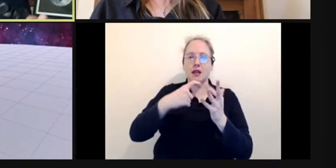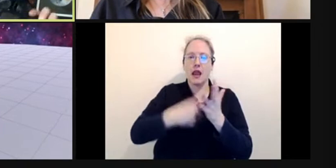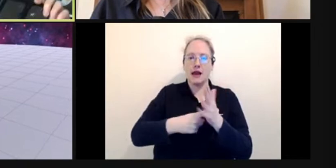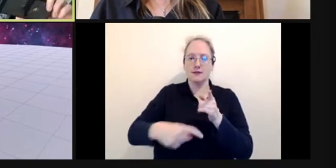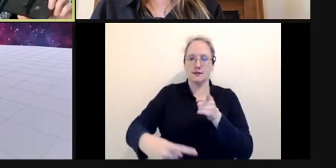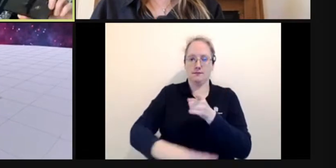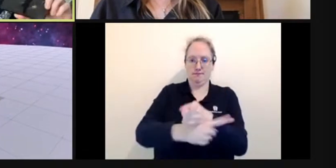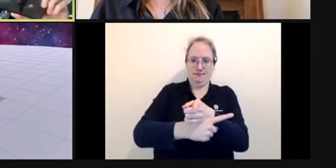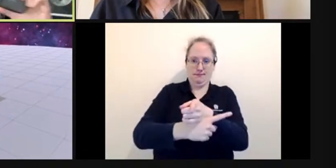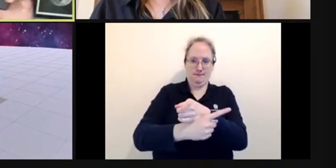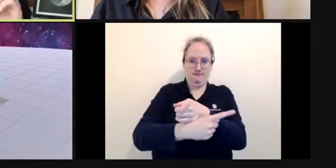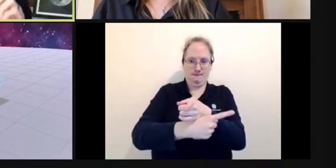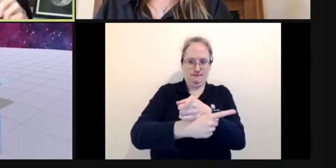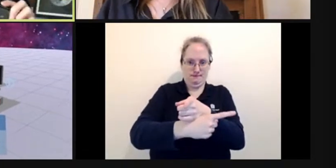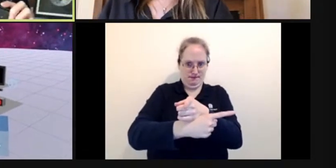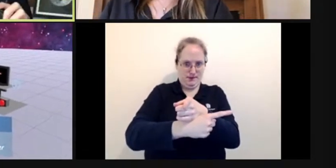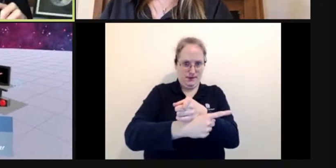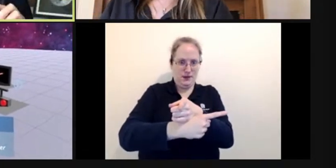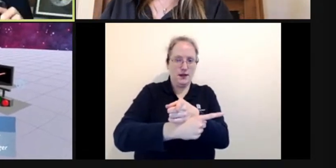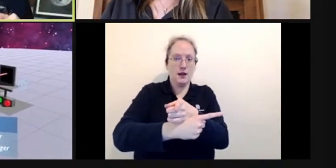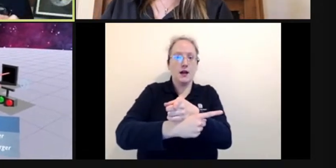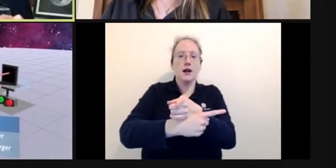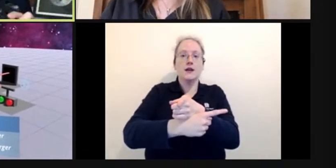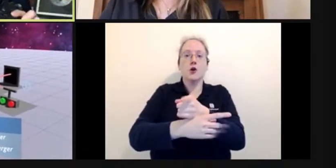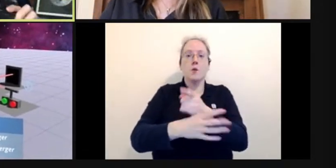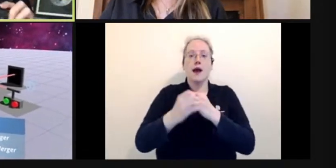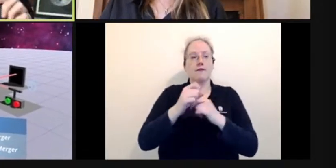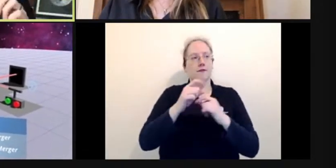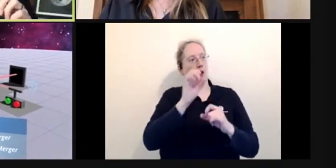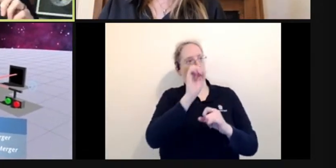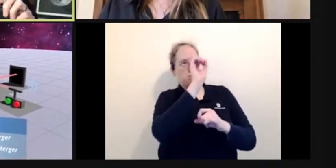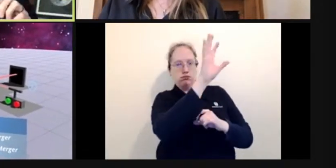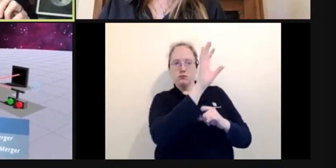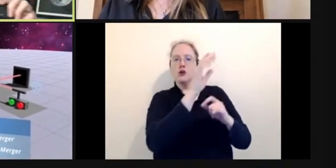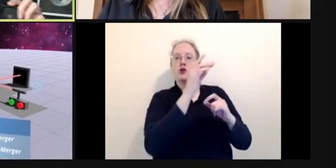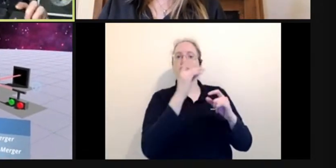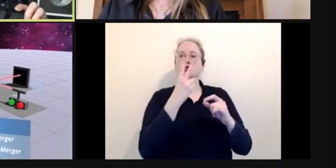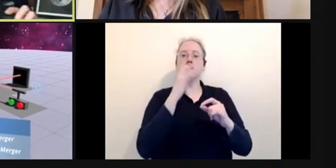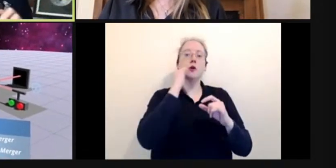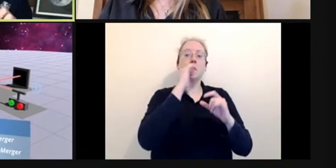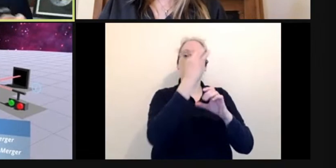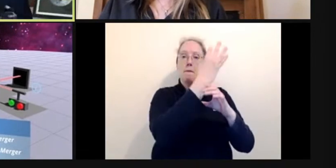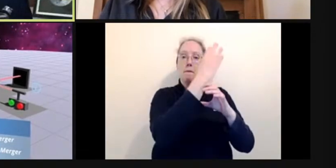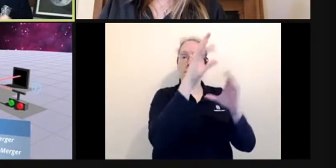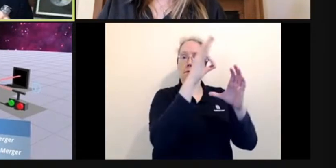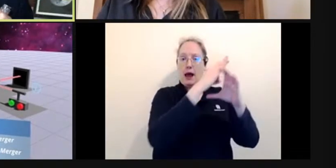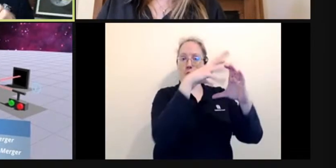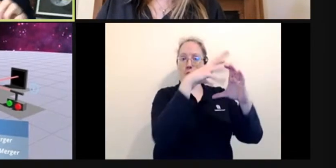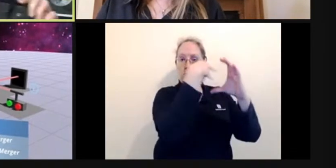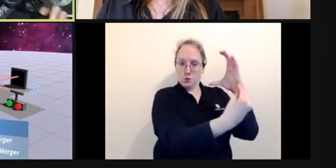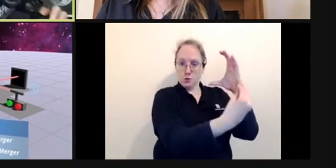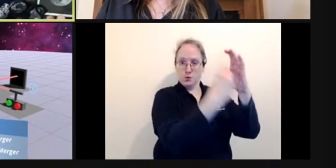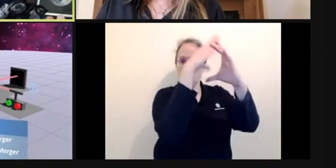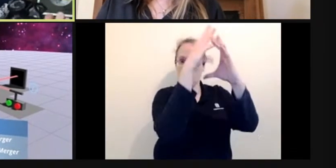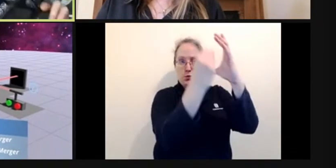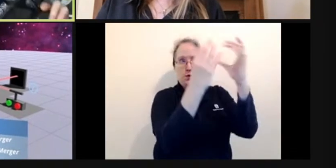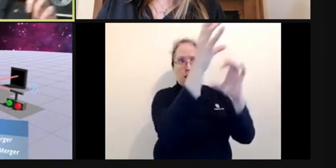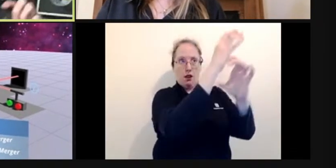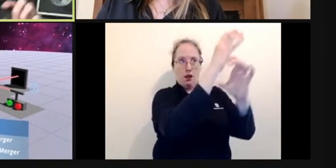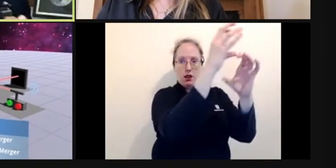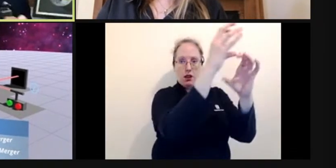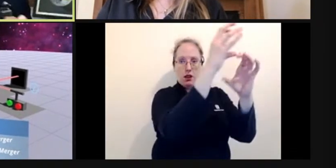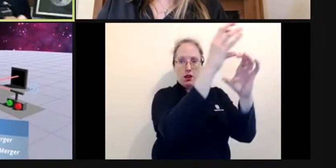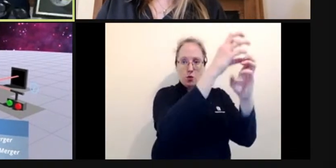holes whose gravity will pull them together. They will collide. They will emit gravitational waves. These are the stretching